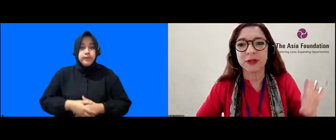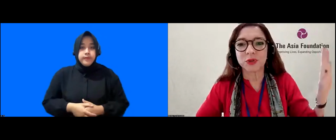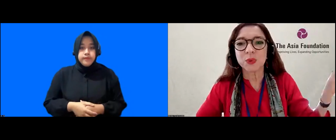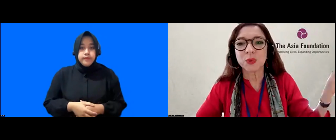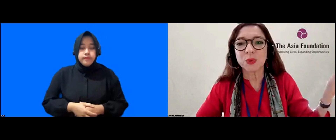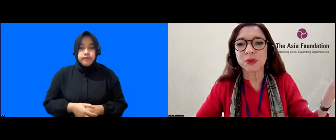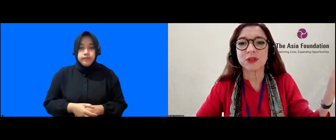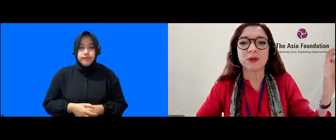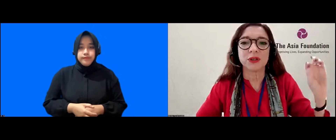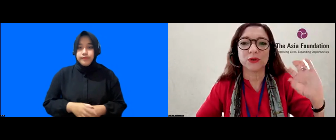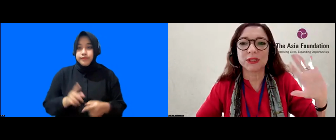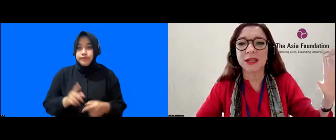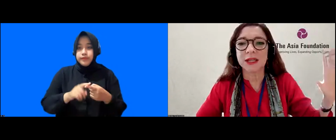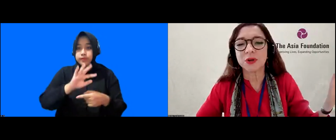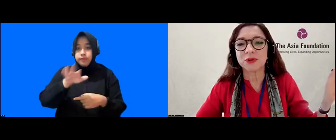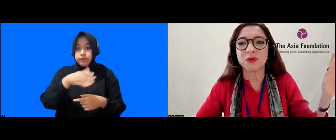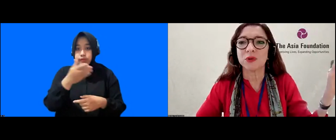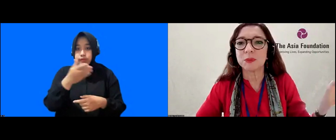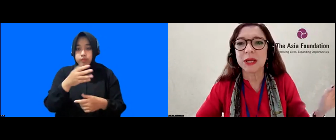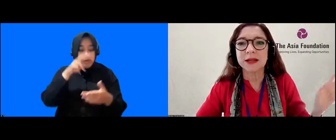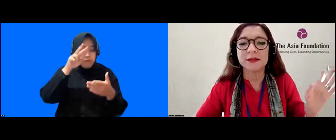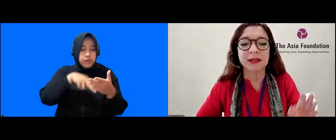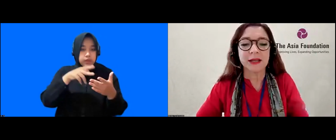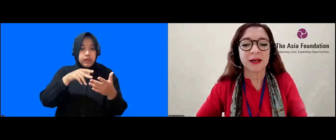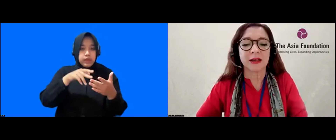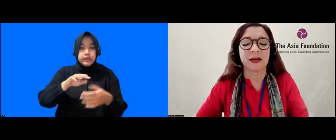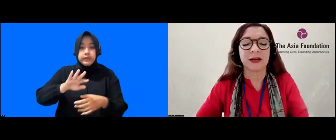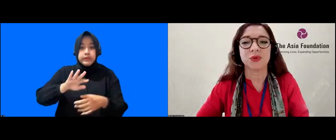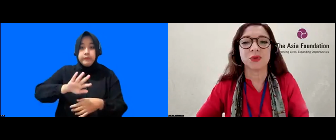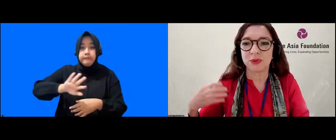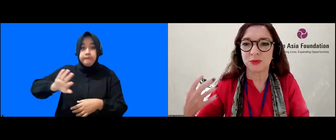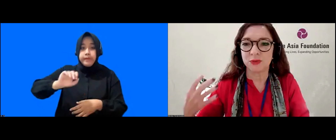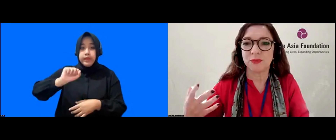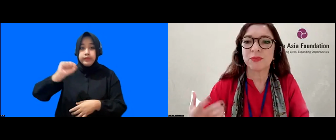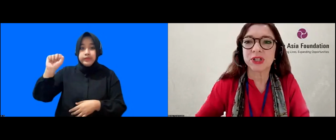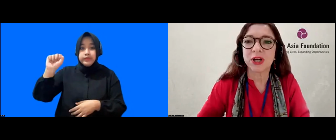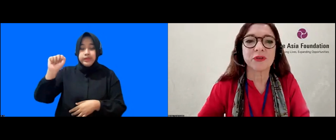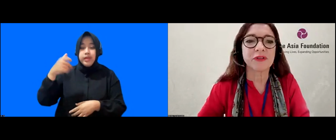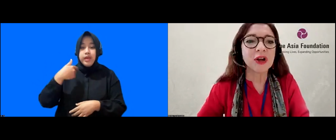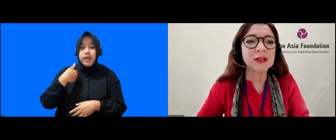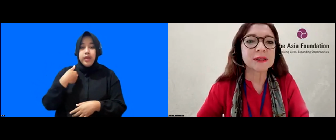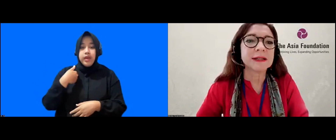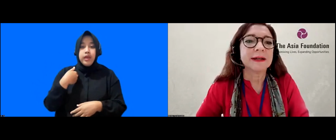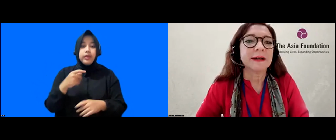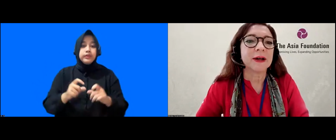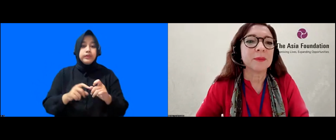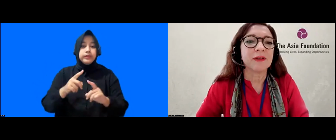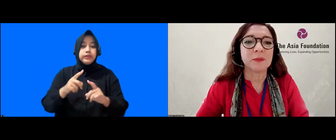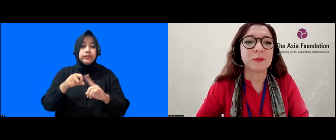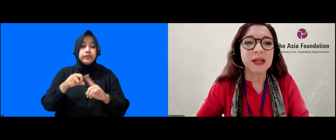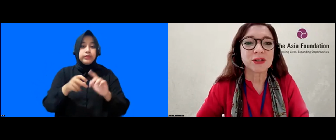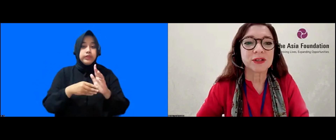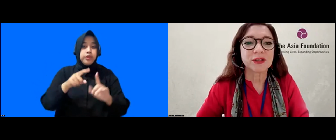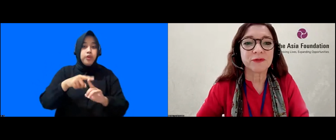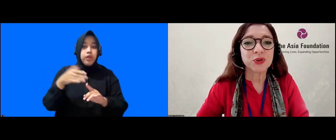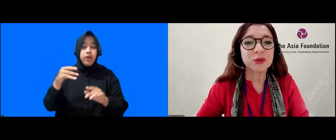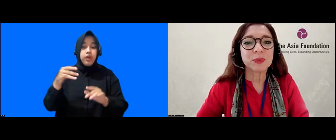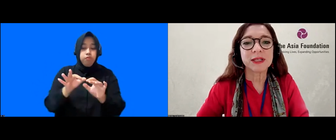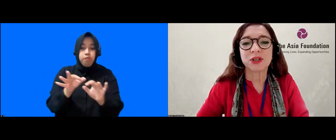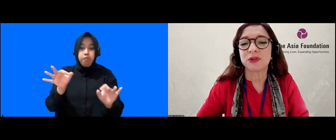with tools. You can use sticky notes. You can use pens to share your thoughts. If the page is